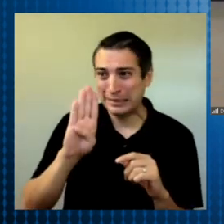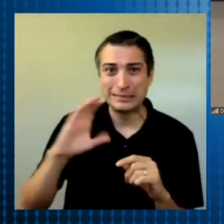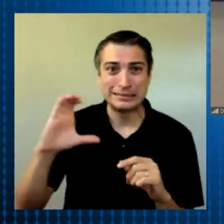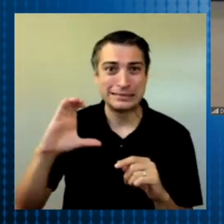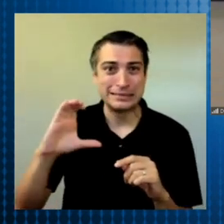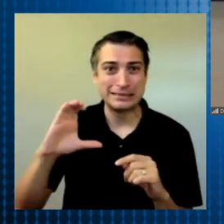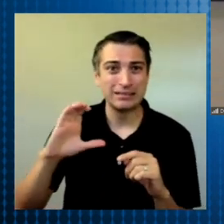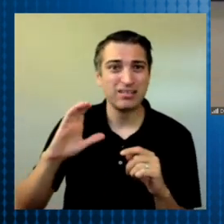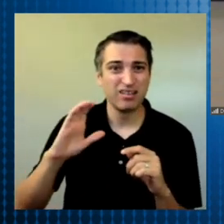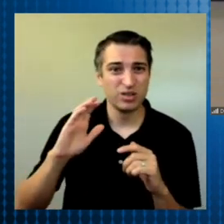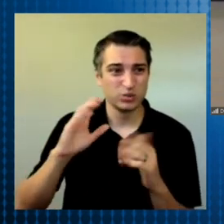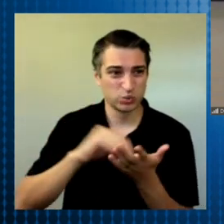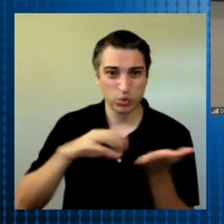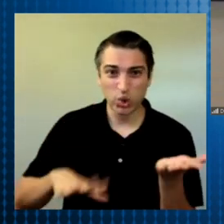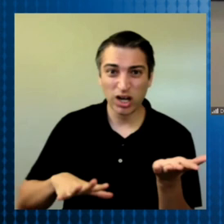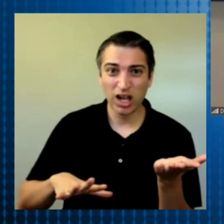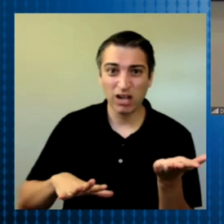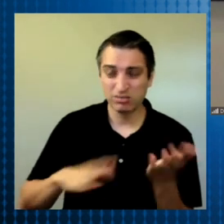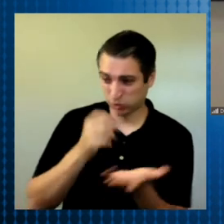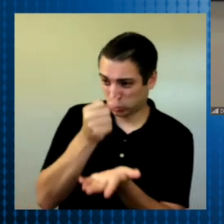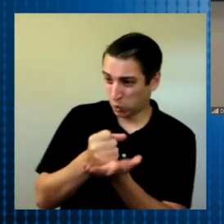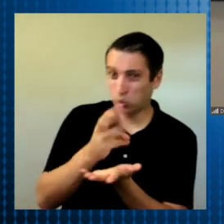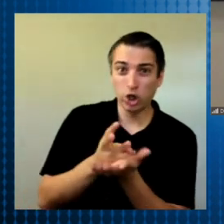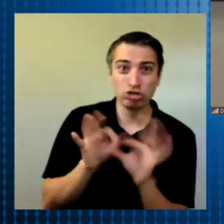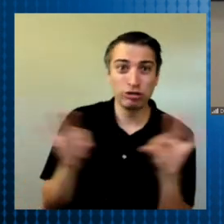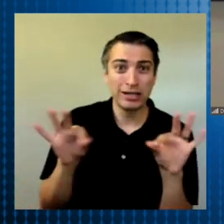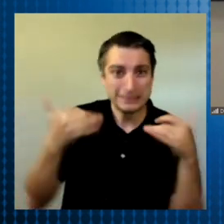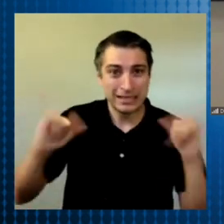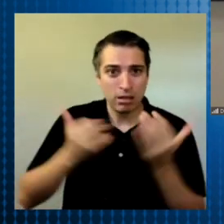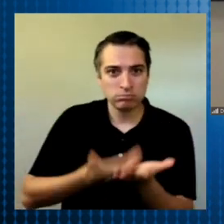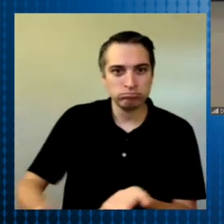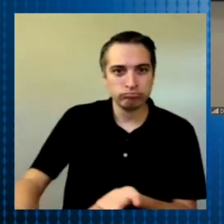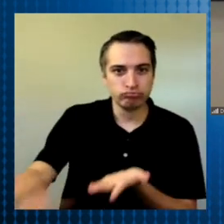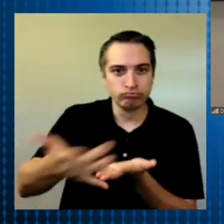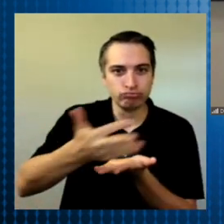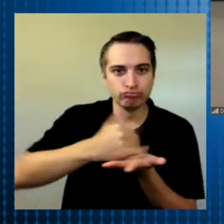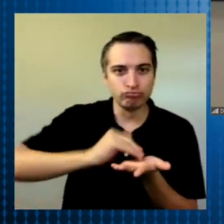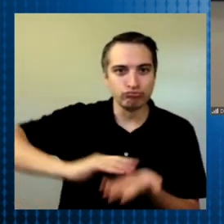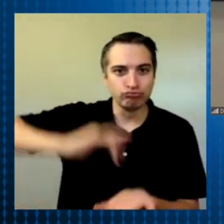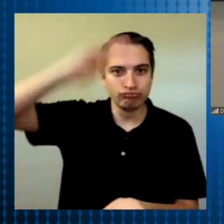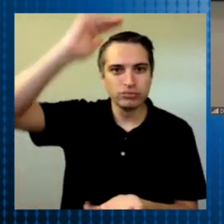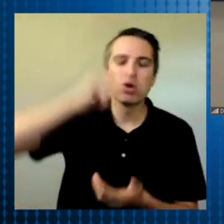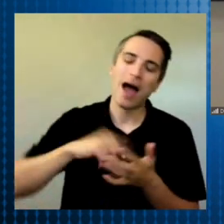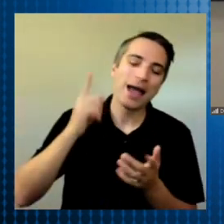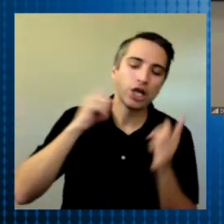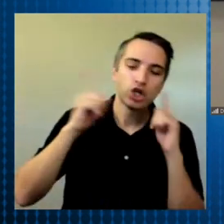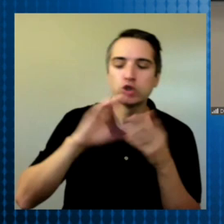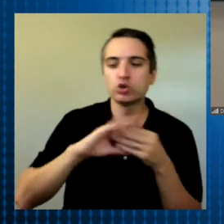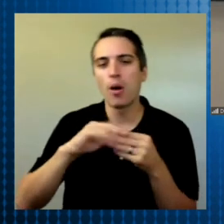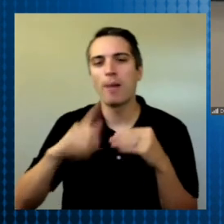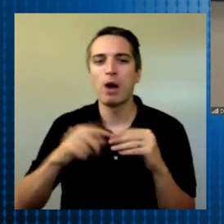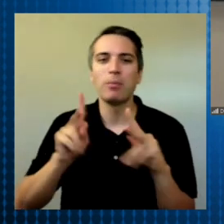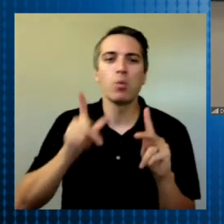wealthy. And I believe that. So I wish there were more people. I hear stories about guys that won't help out and all that. But let's focus